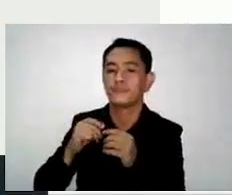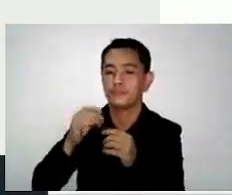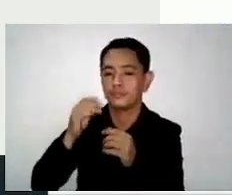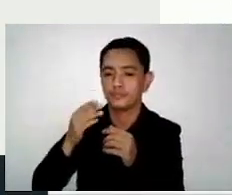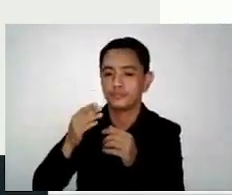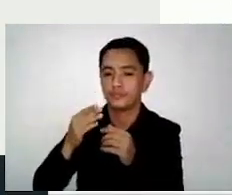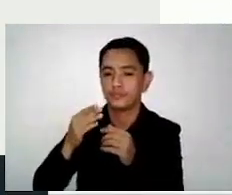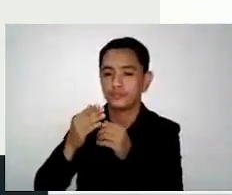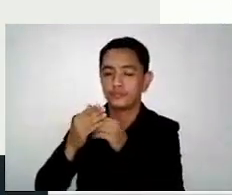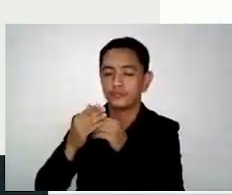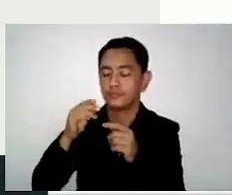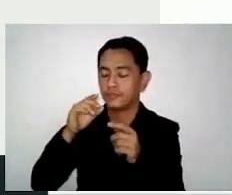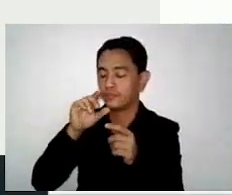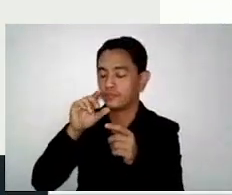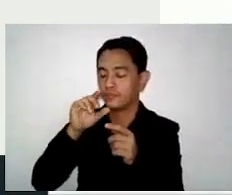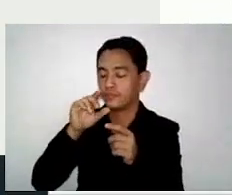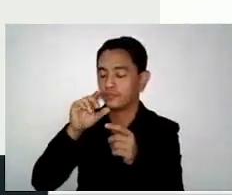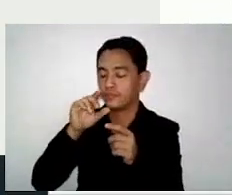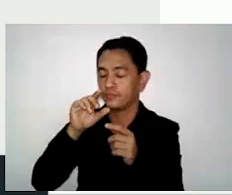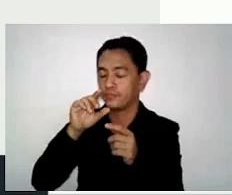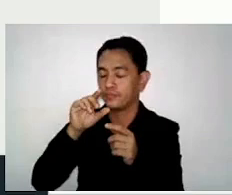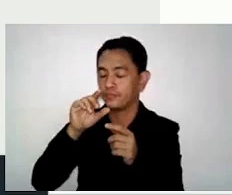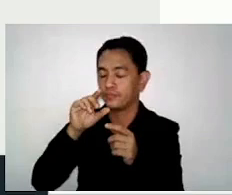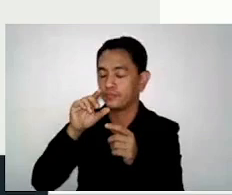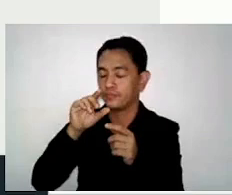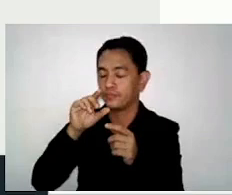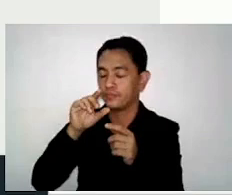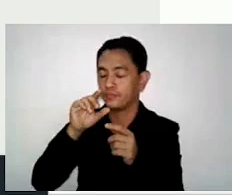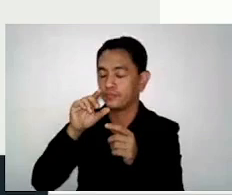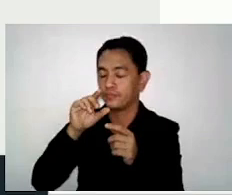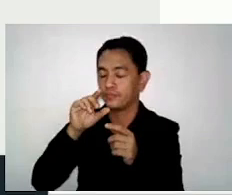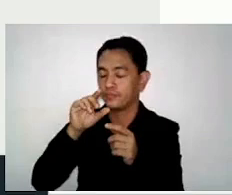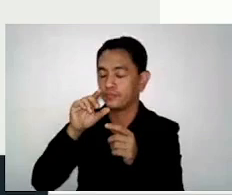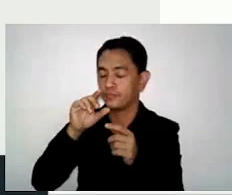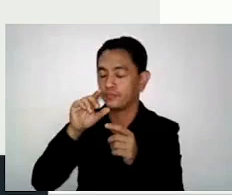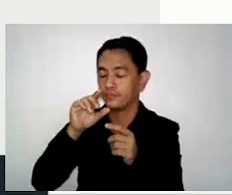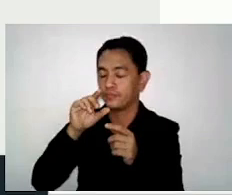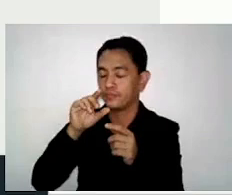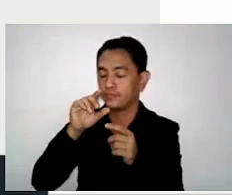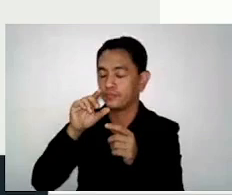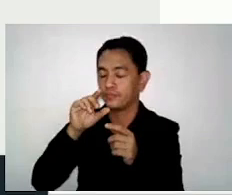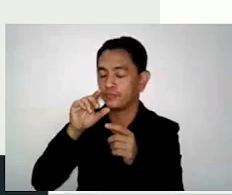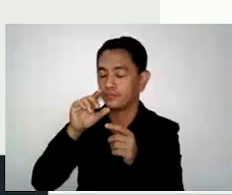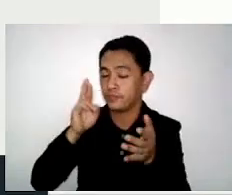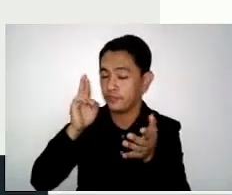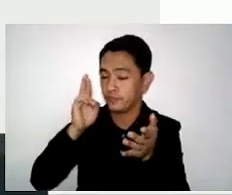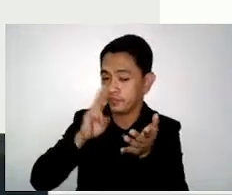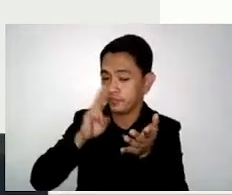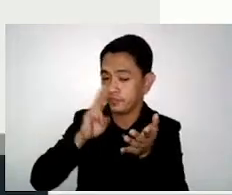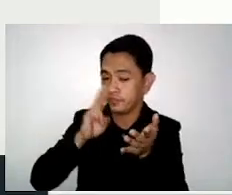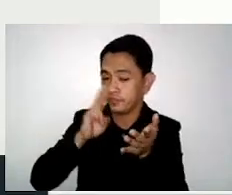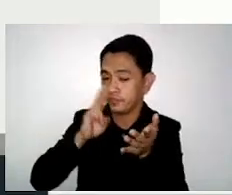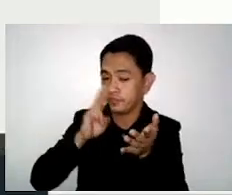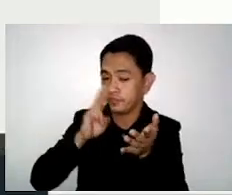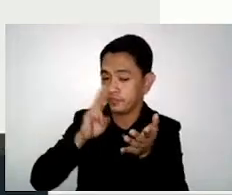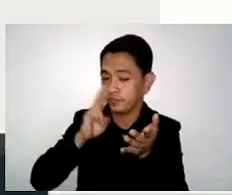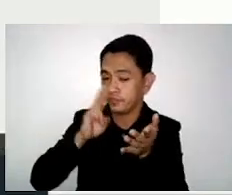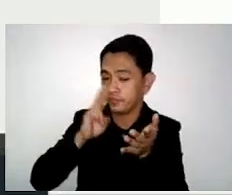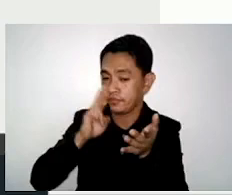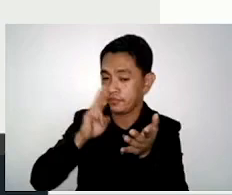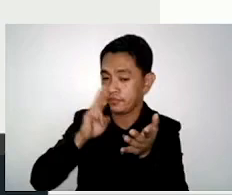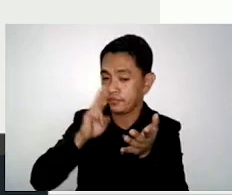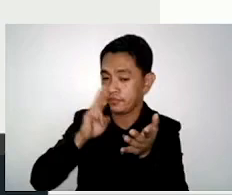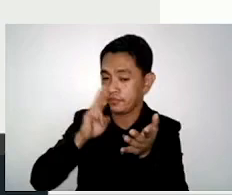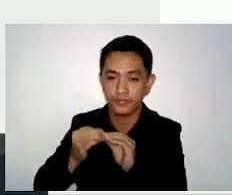para mag-secure ang ating account. So, piliin natin yung country, which in this case, the Philippines, and i-type natin ang